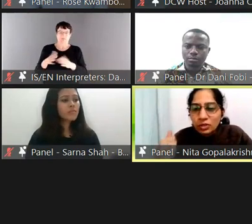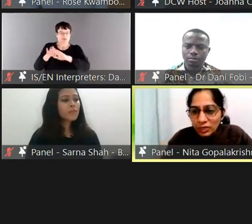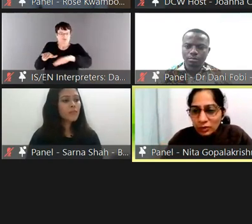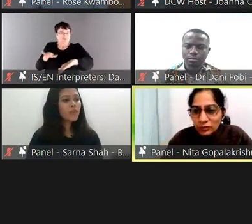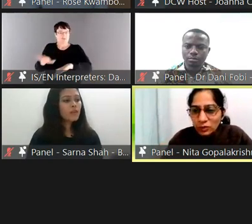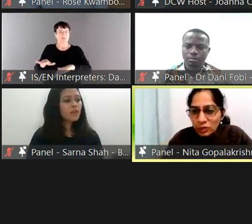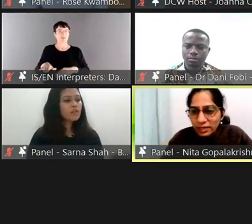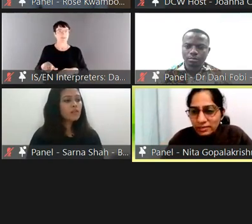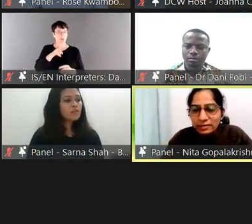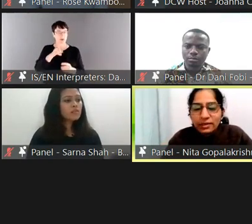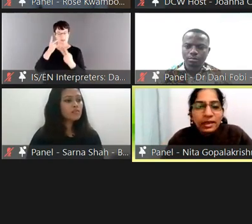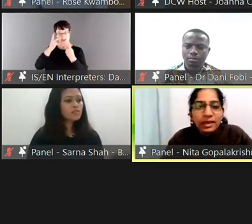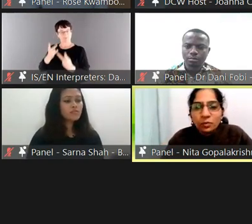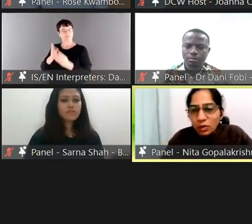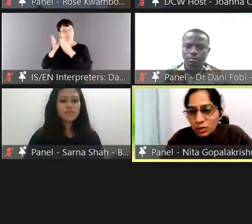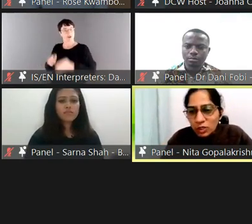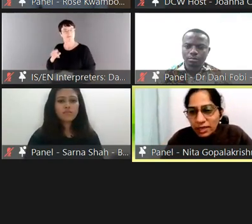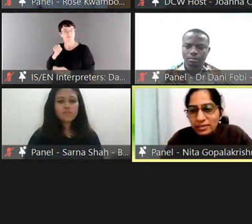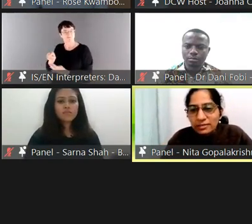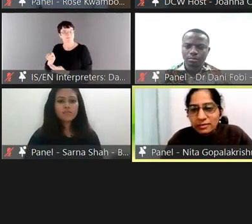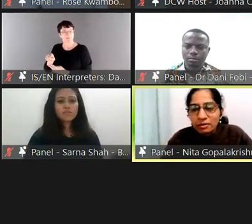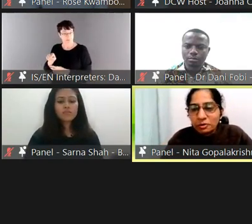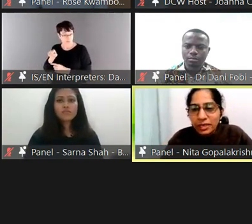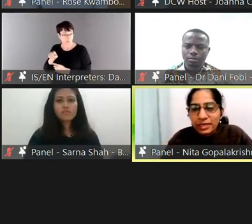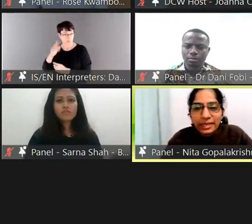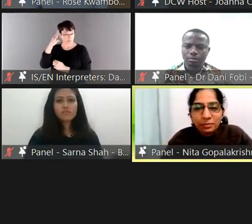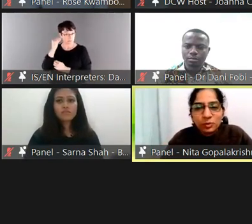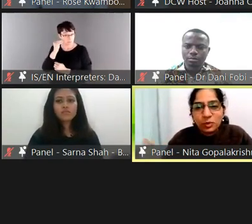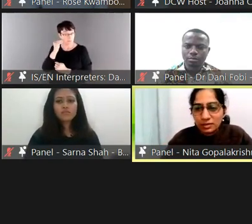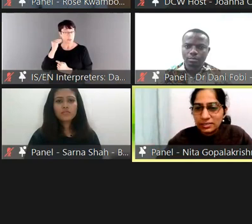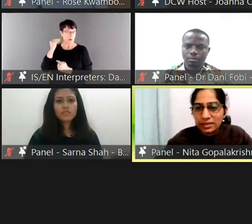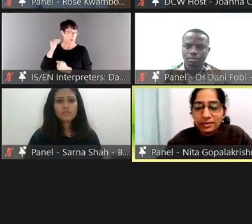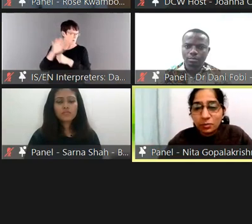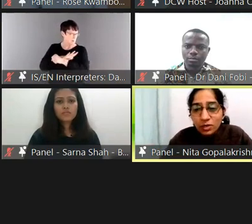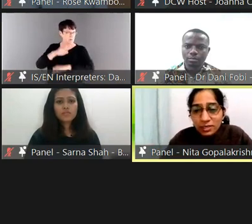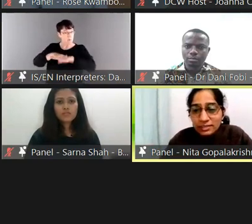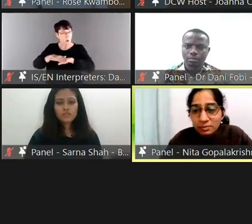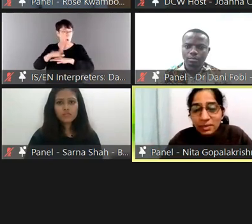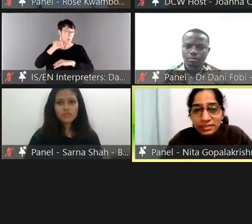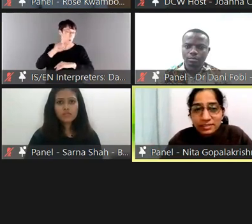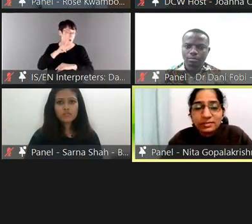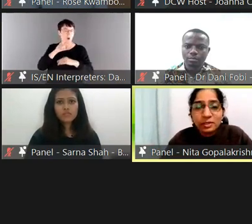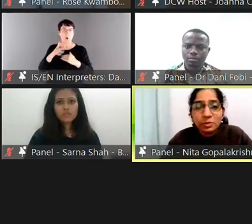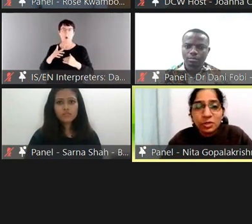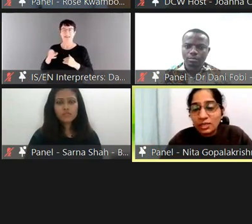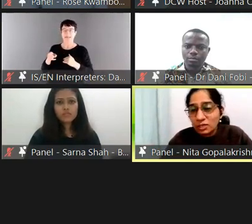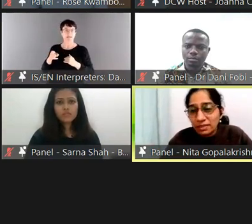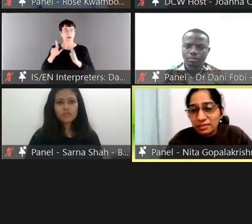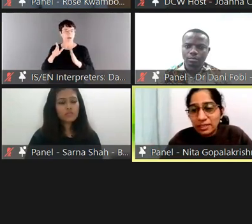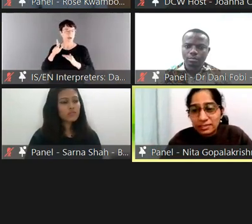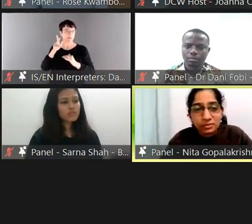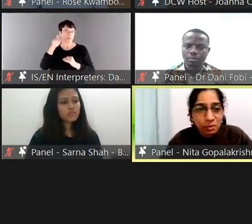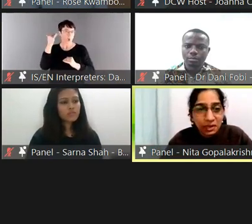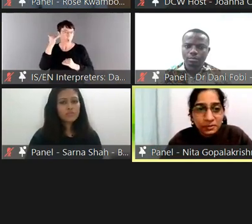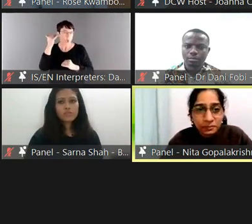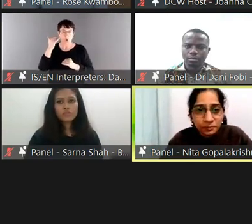on the hearing loss of the child and what the child is able to understand and what is the best communication